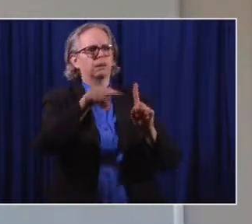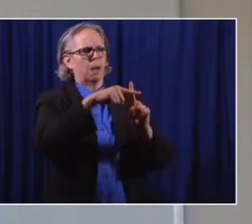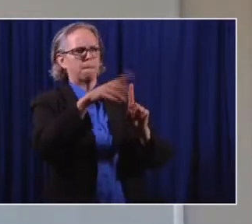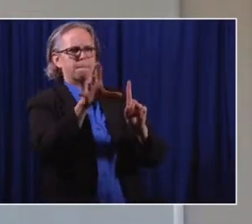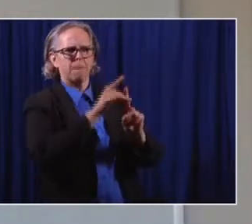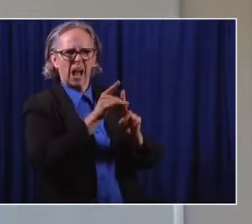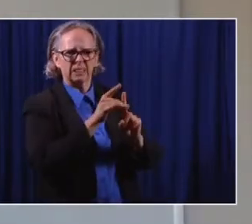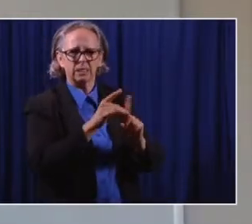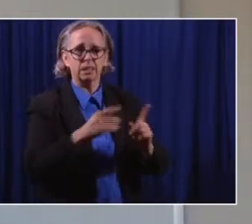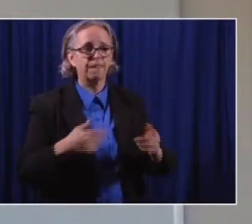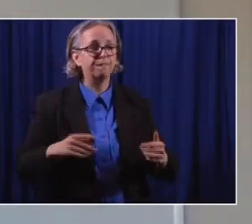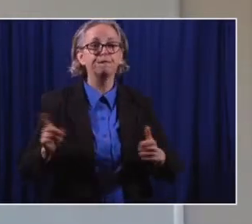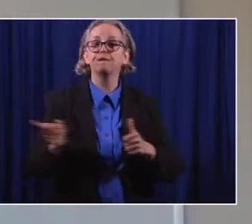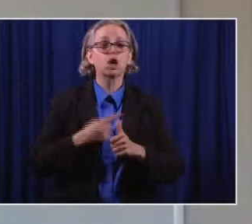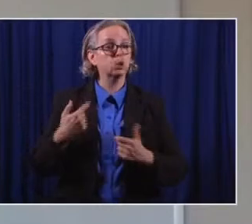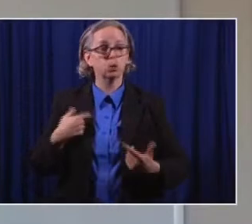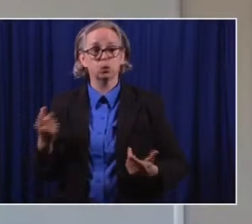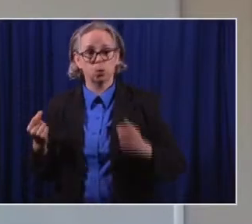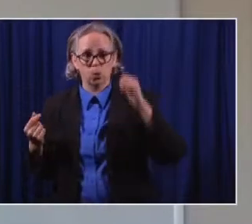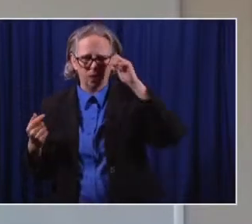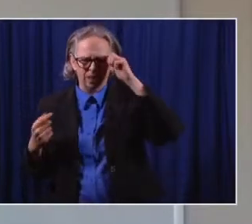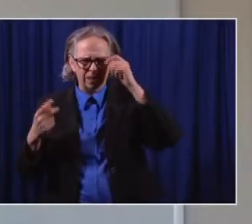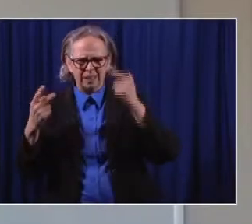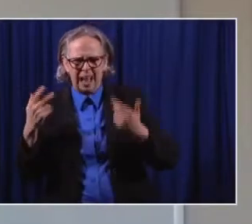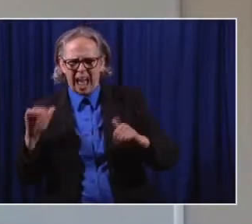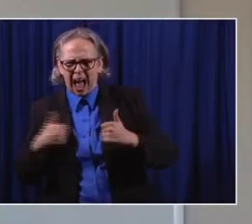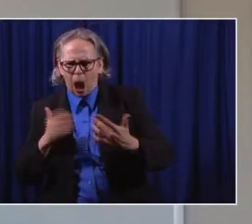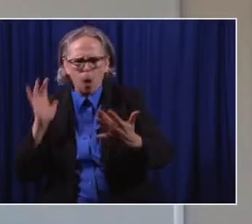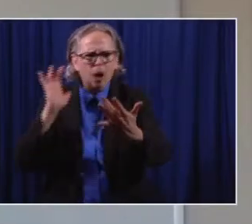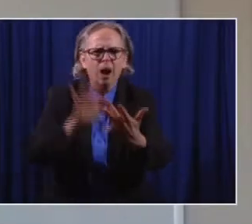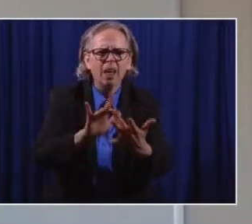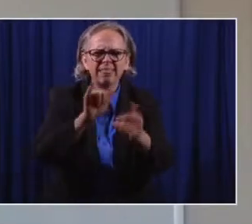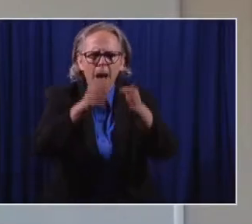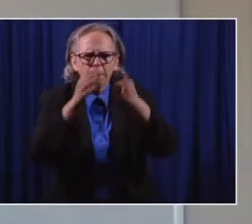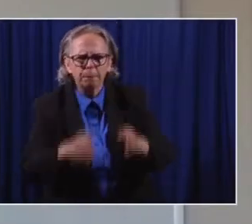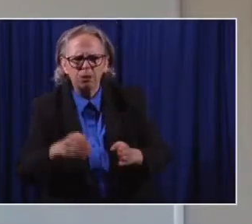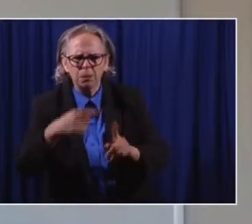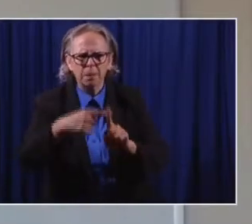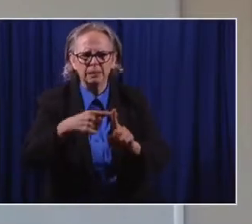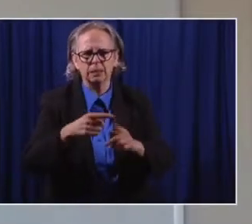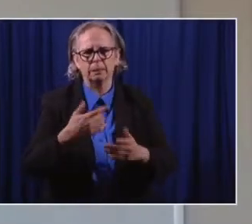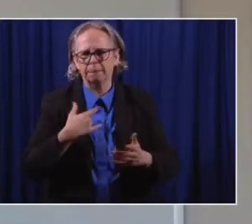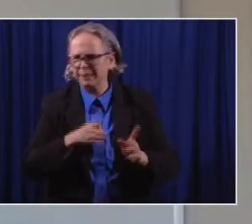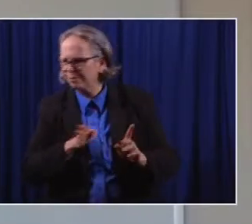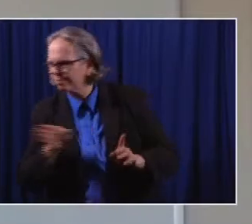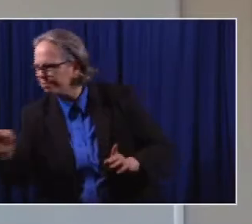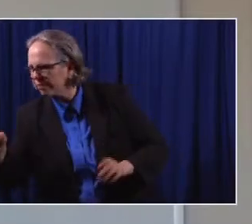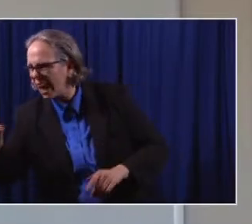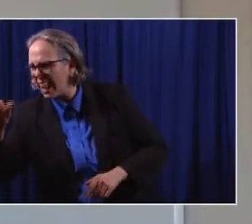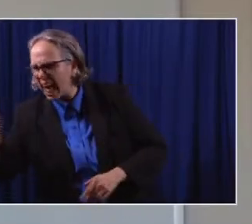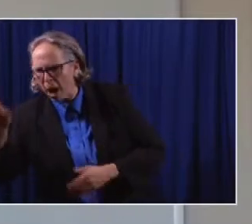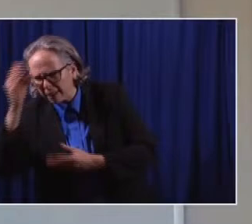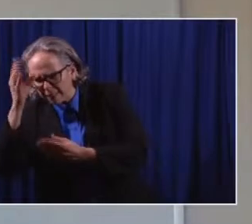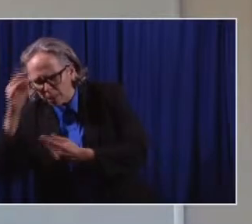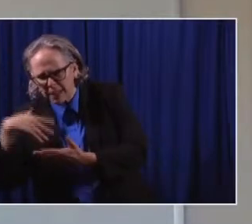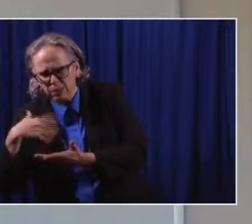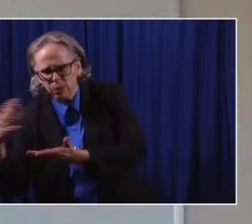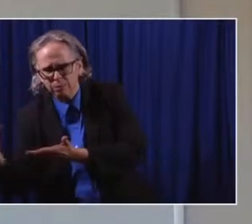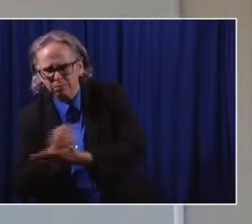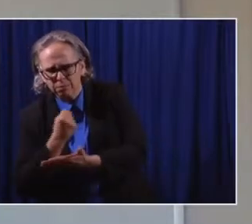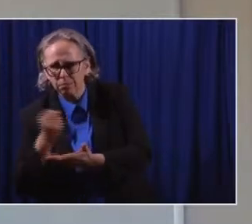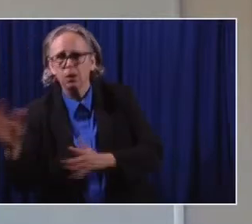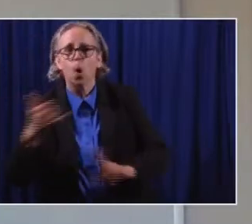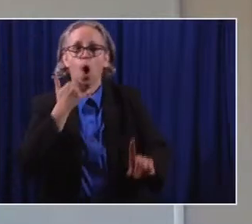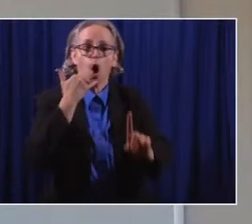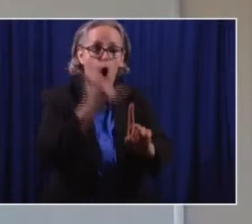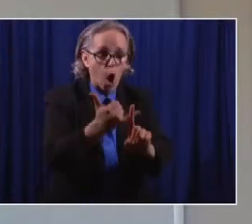we can reach that person. A lot of times that's reported by the lab, and that's a simple phone call. And first and foremost, when they do answer the